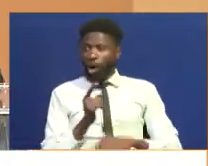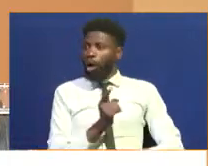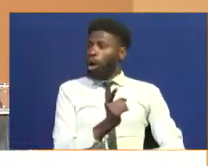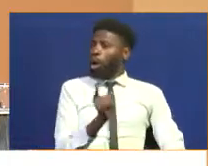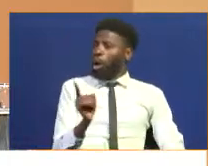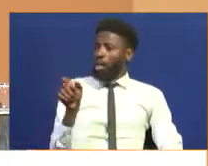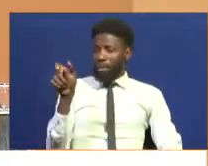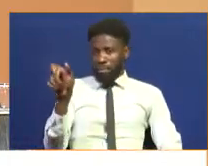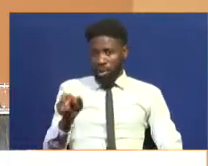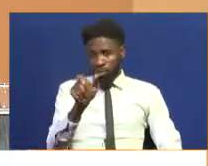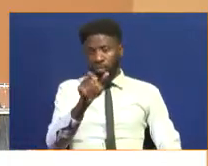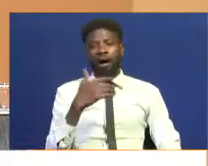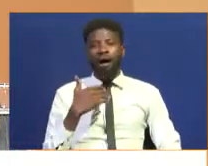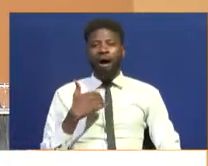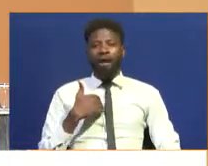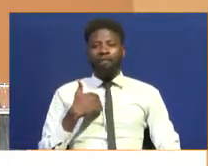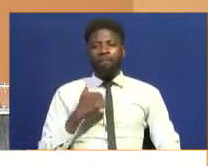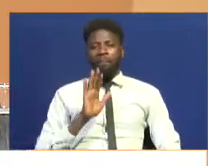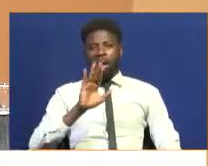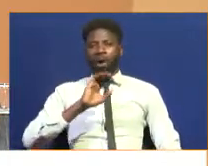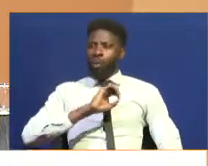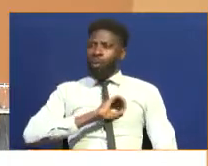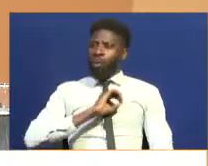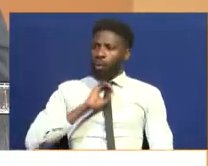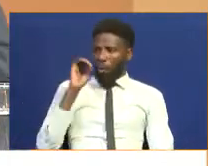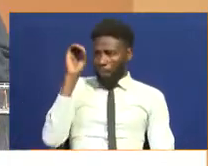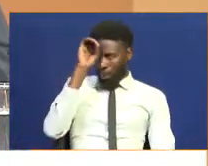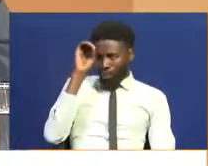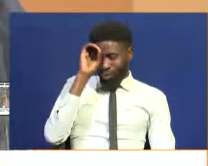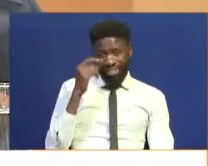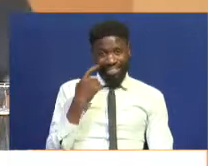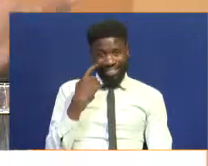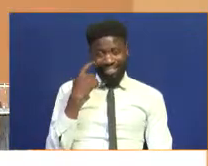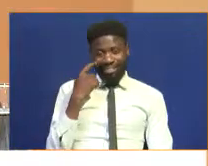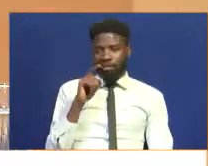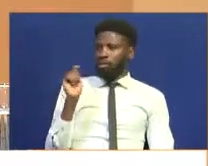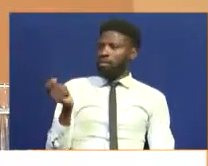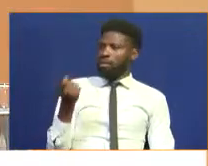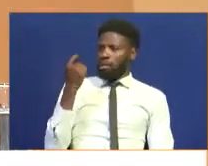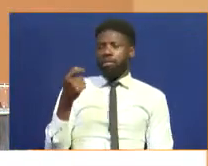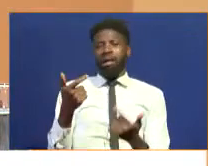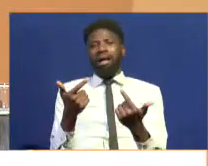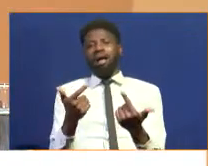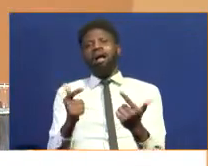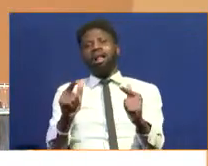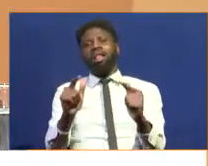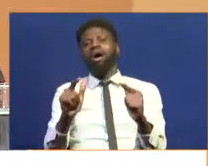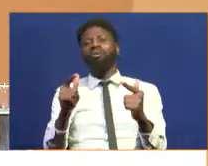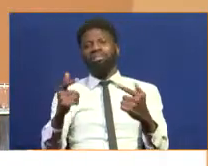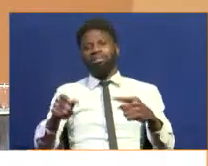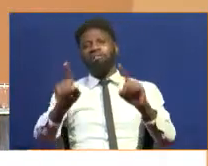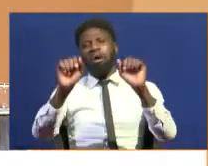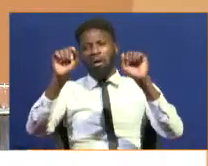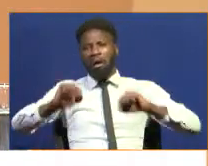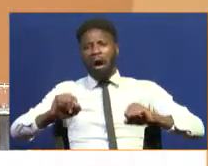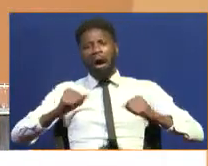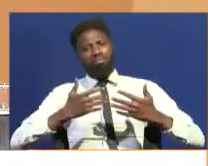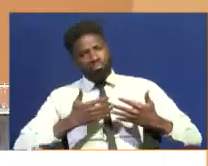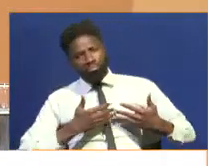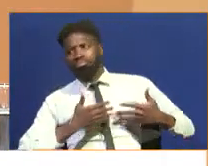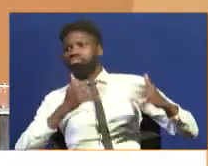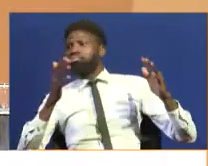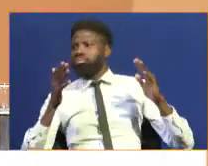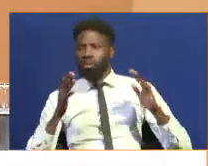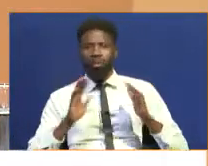whether you are small. That's the beauty of Kenya, mm-hmm. that you are allowed to mm-hmm. really articulate yourself without any repercussions. And that is